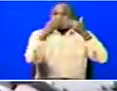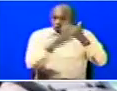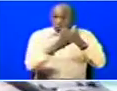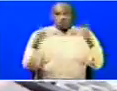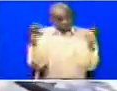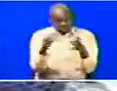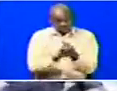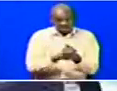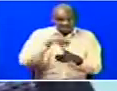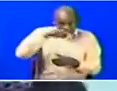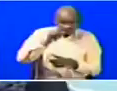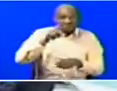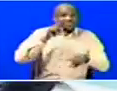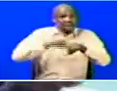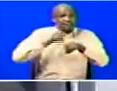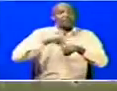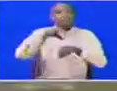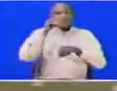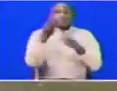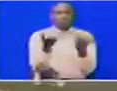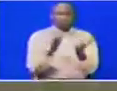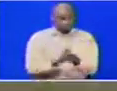stable after the discovery of the chopper.